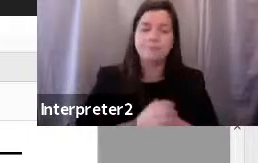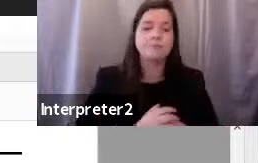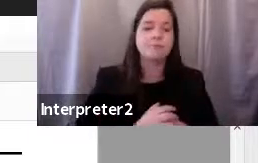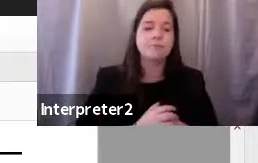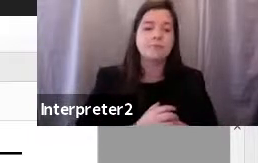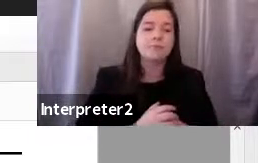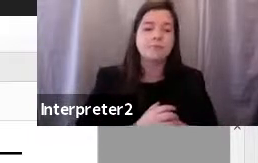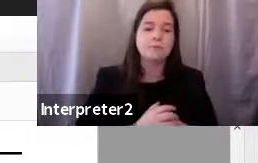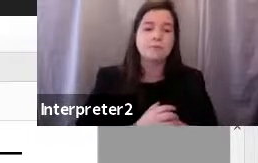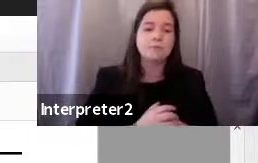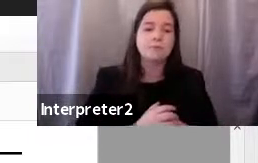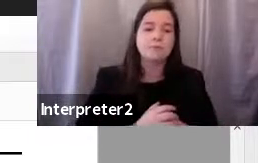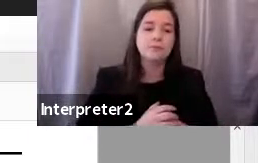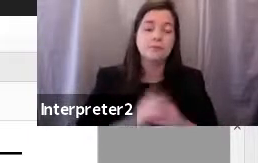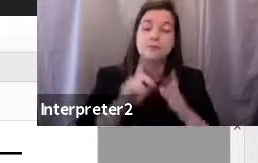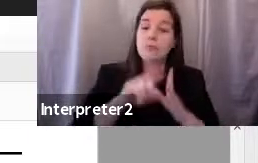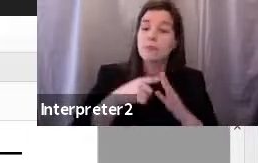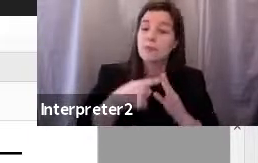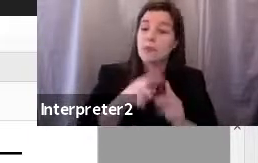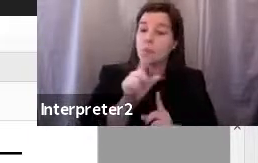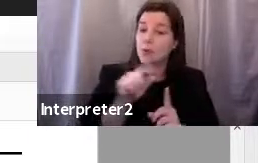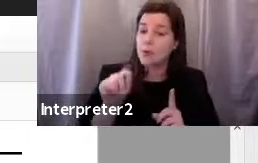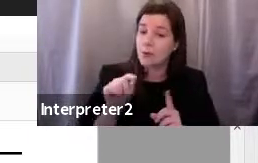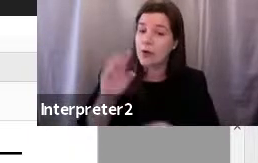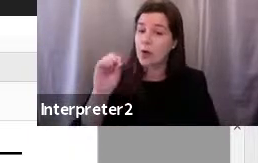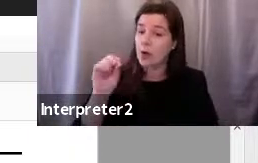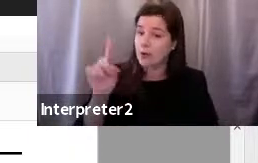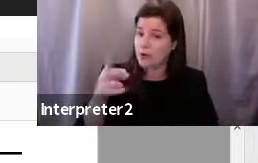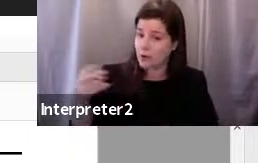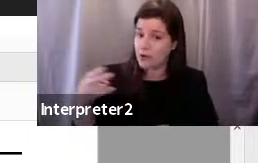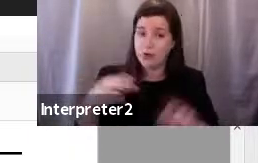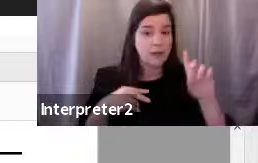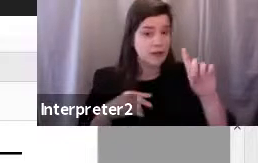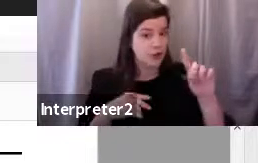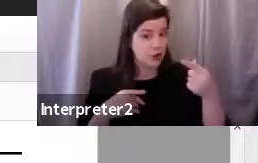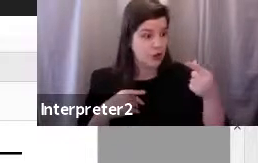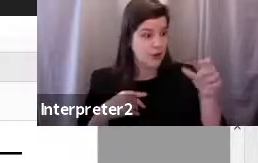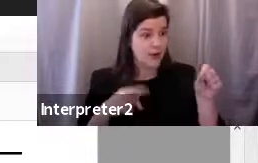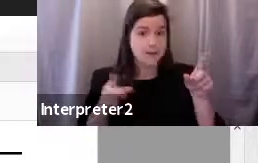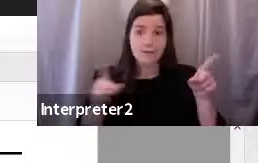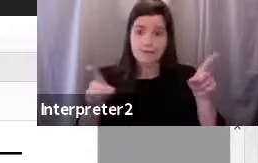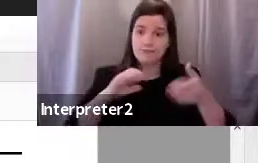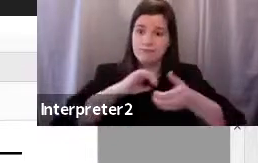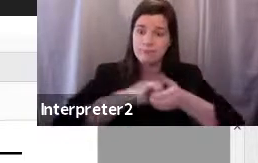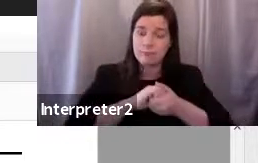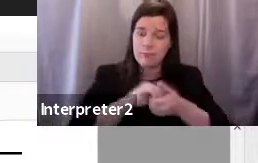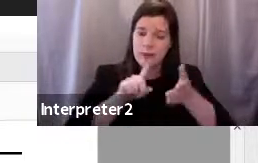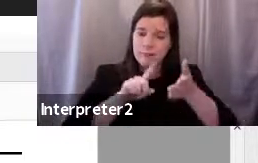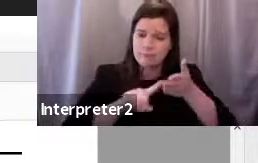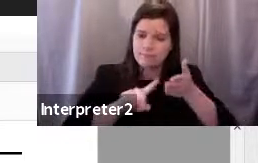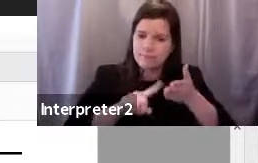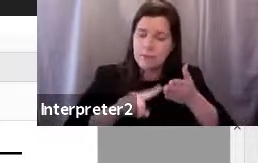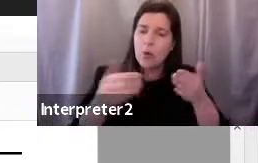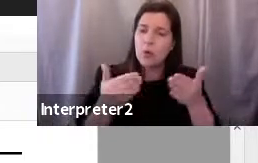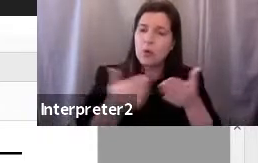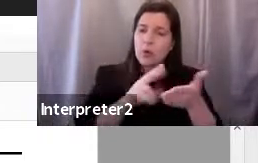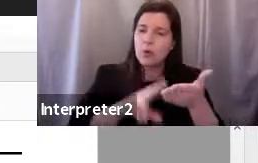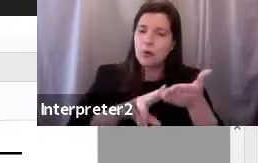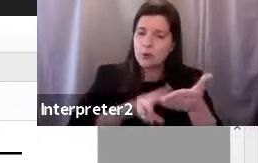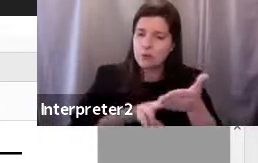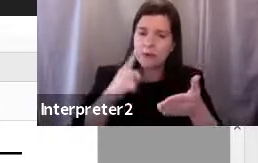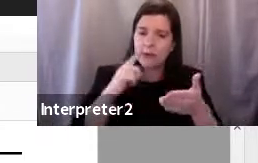Office of Deaf and Hard of Hearing and the Department of General Services were working together to plan for a new statewide sign language